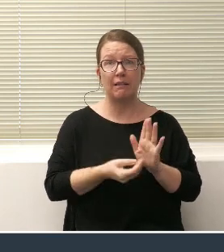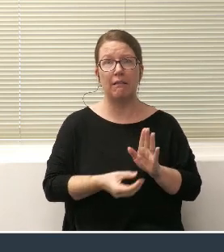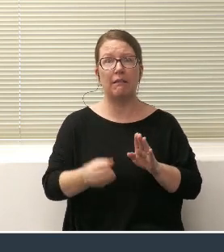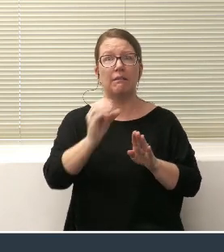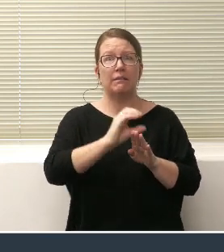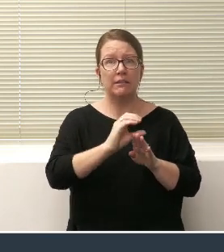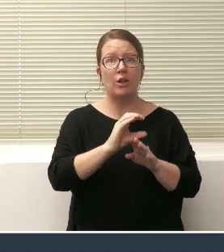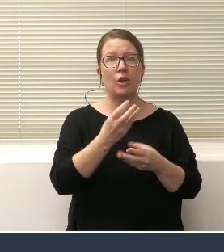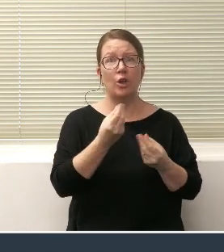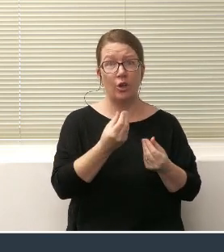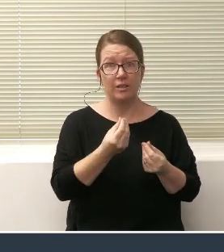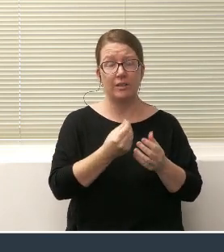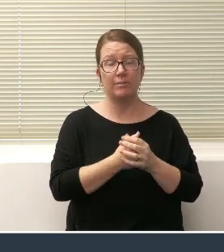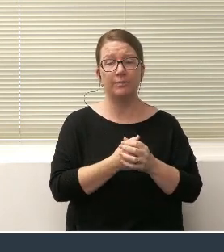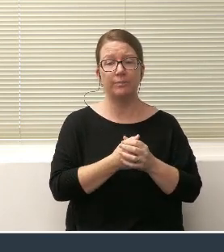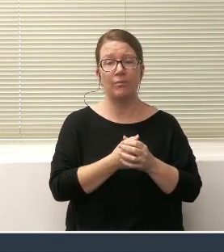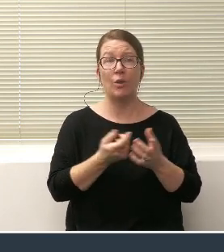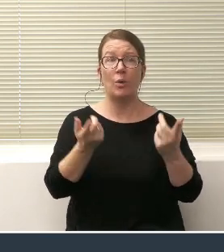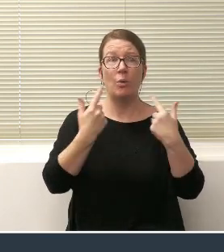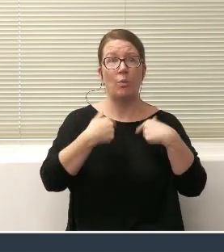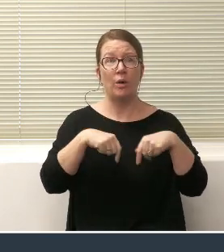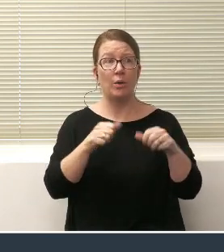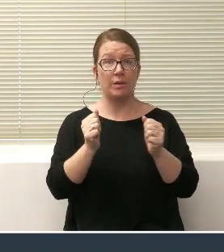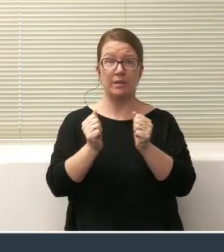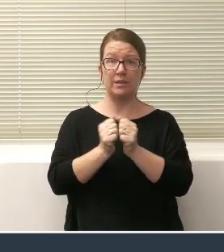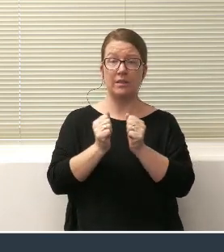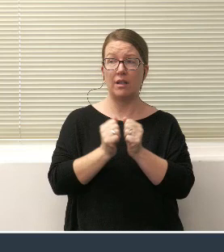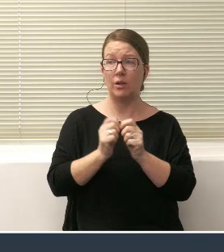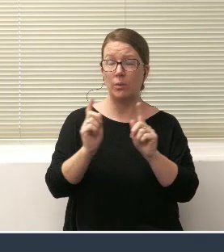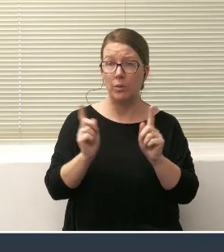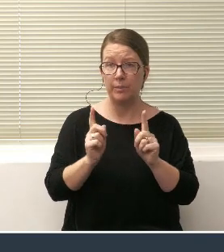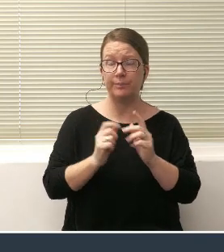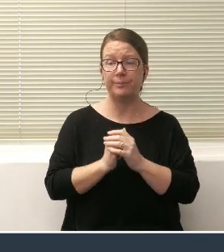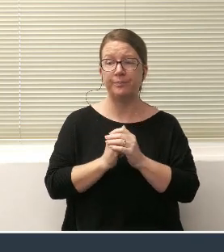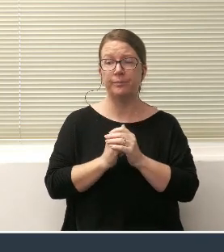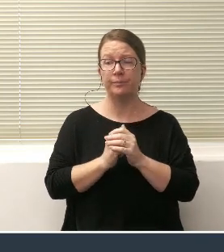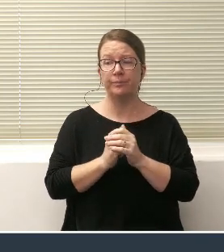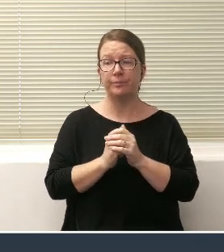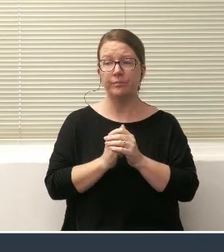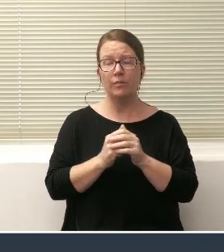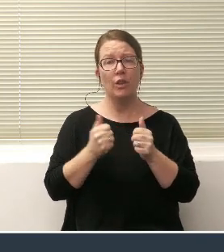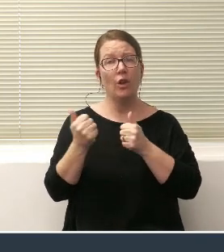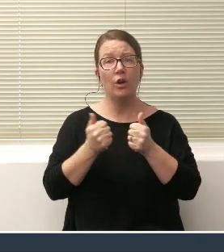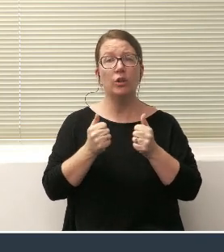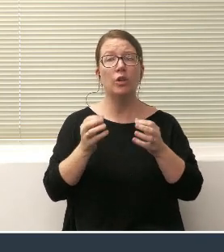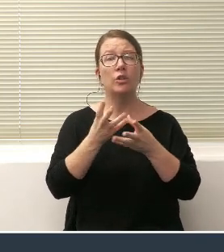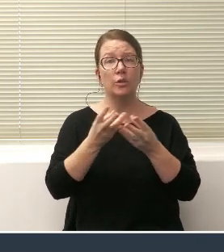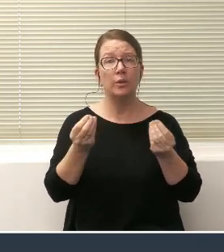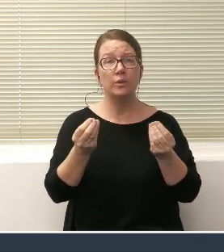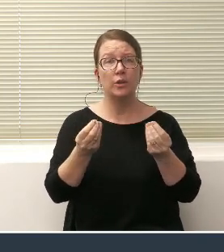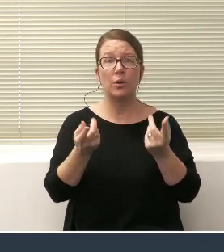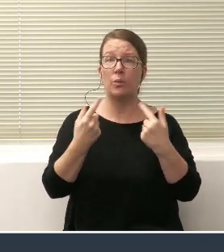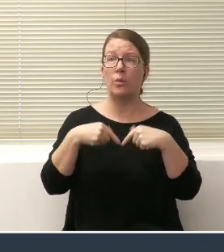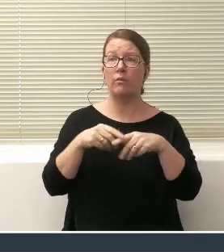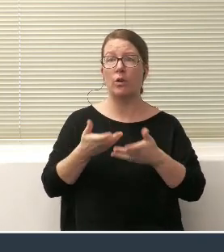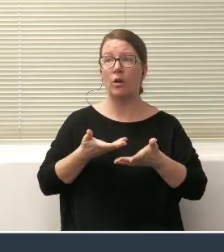excess costs. And I think what we came up with is a good solution, and we've